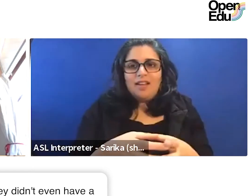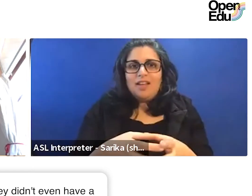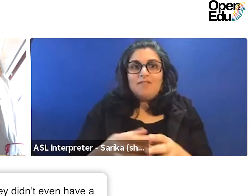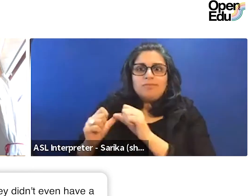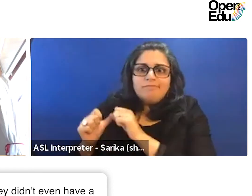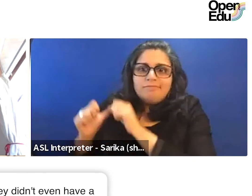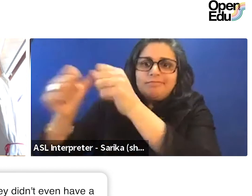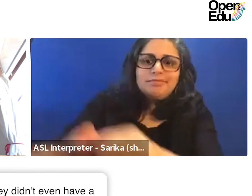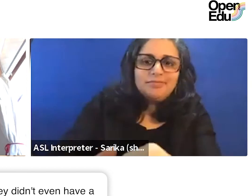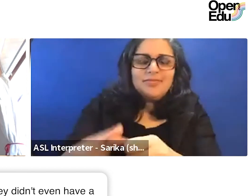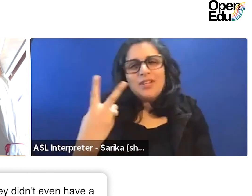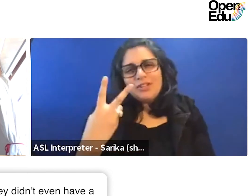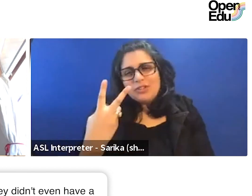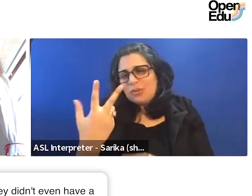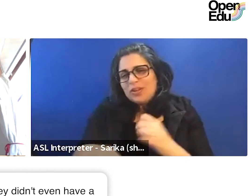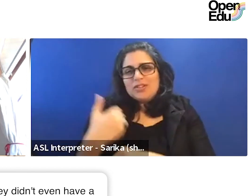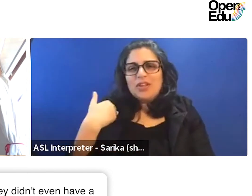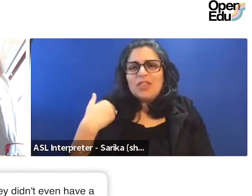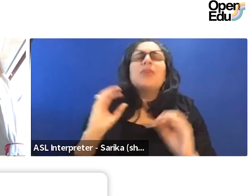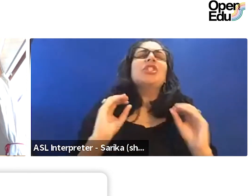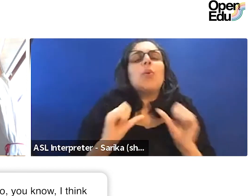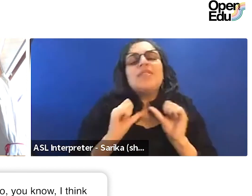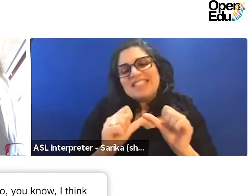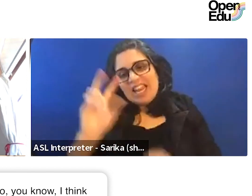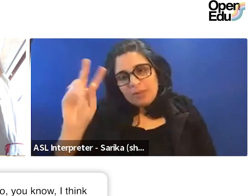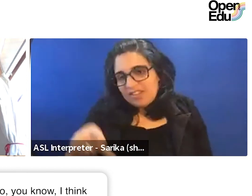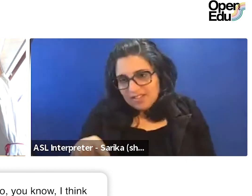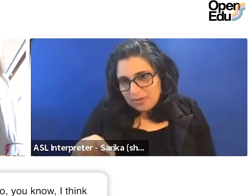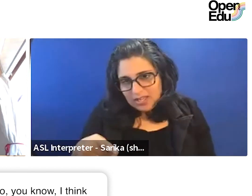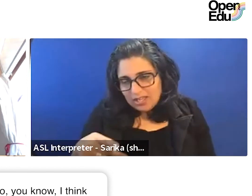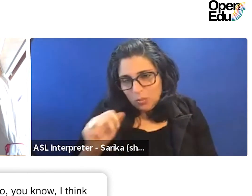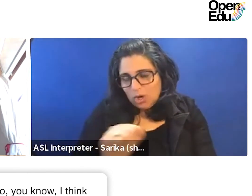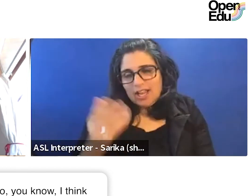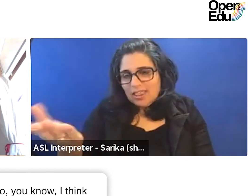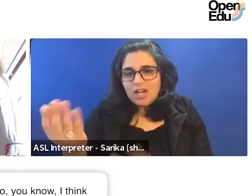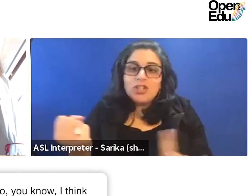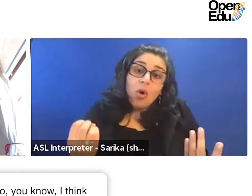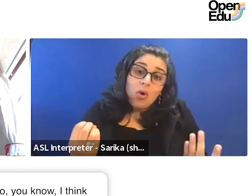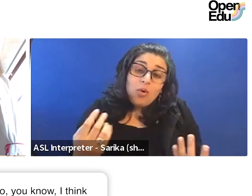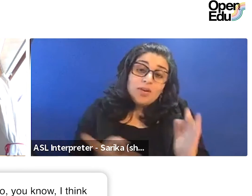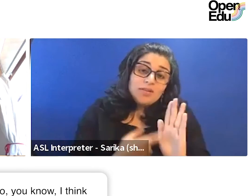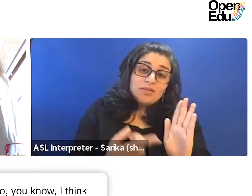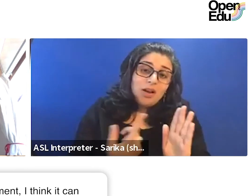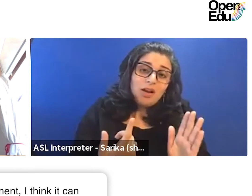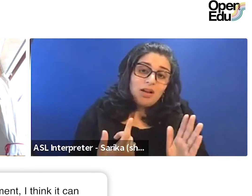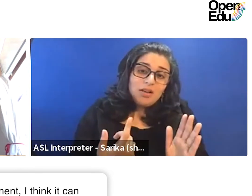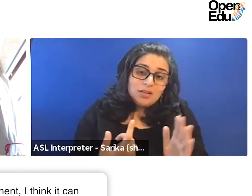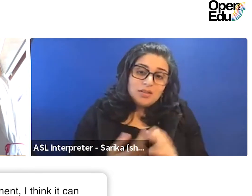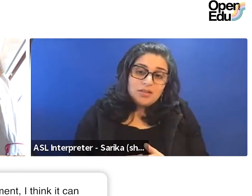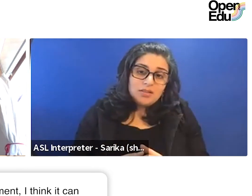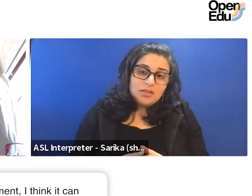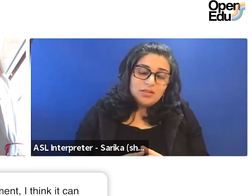they didn't even have a sustainability VP working there. And so, I think sometimes and in this